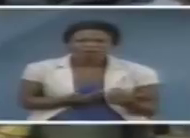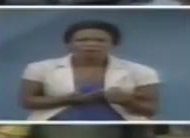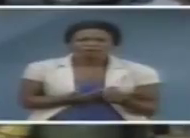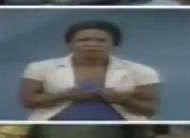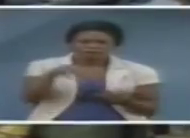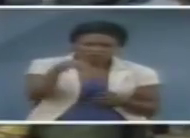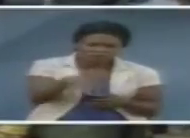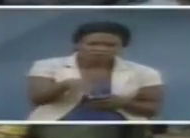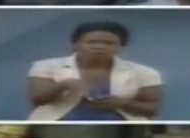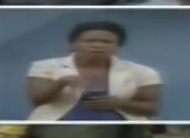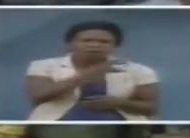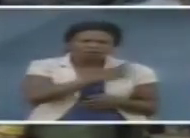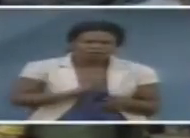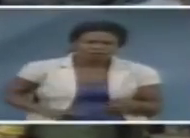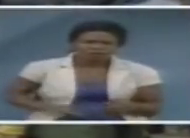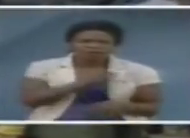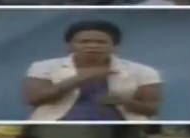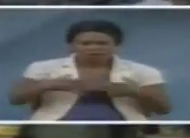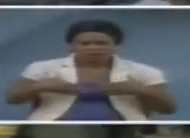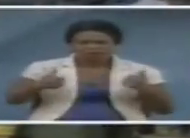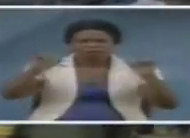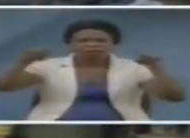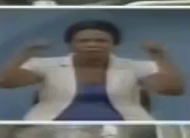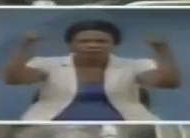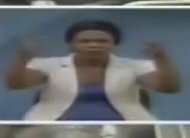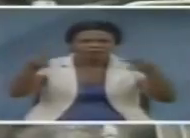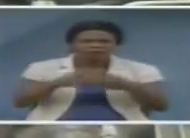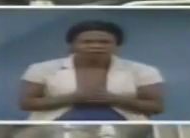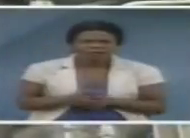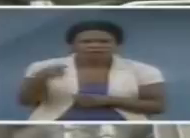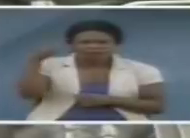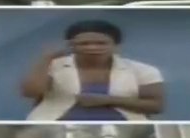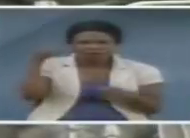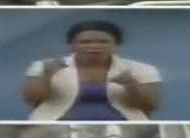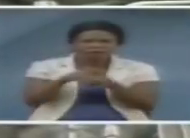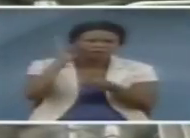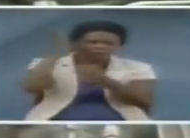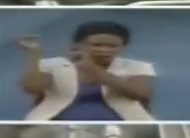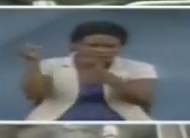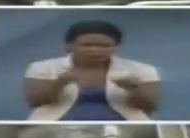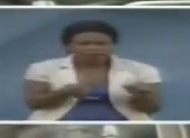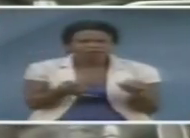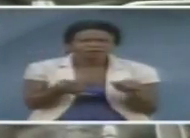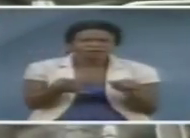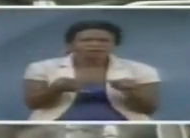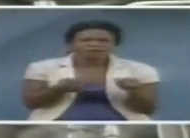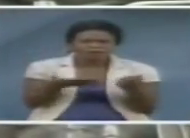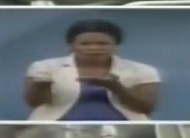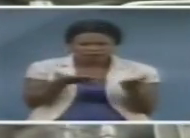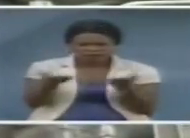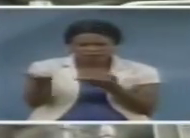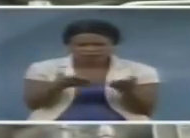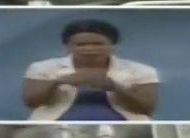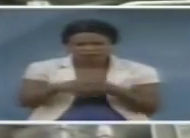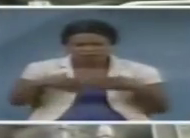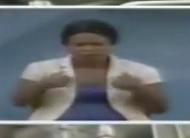nocturnal, child health, adolescent health, nutrition, and health promotion. Further, government will